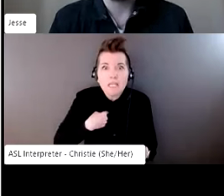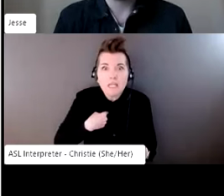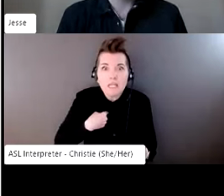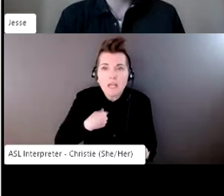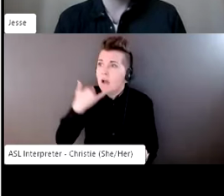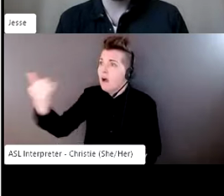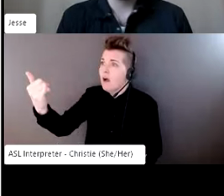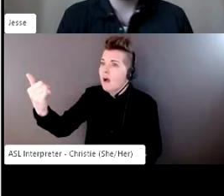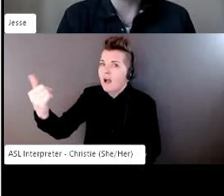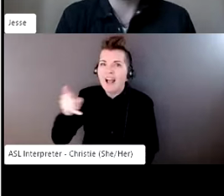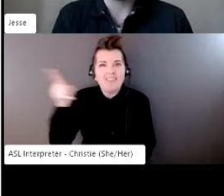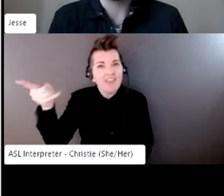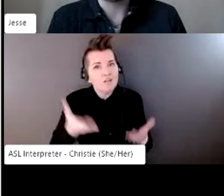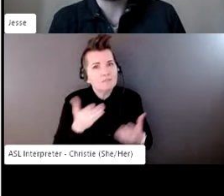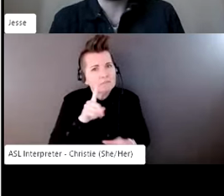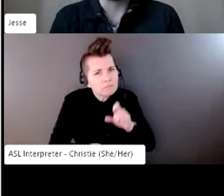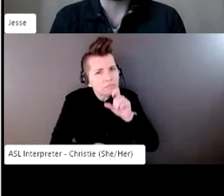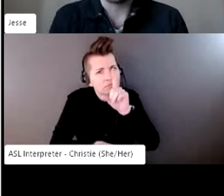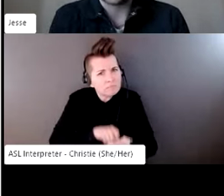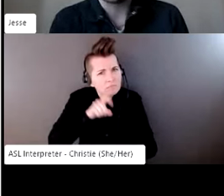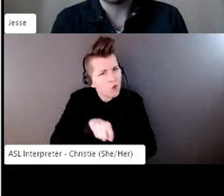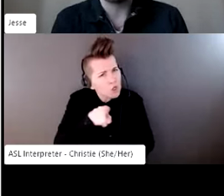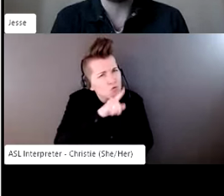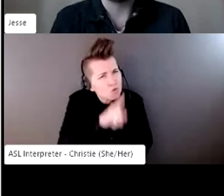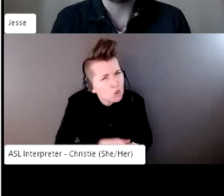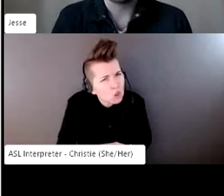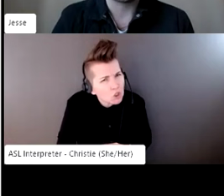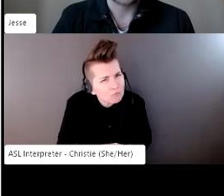forget? But something like this, because it happened right away,